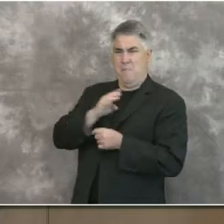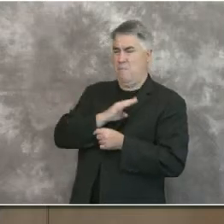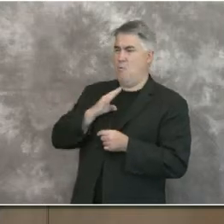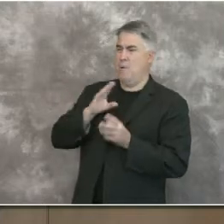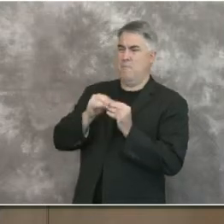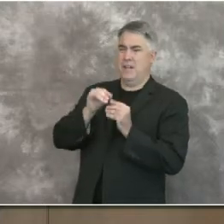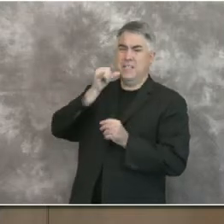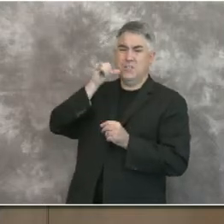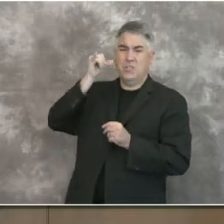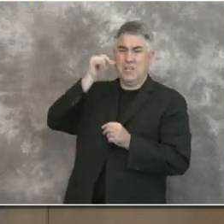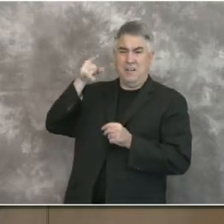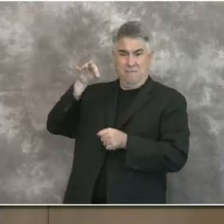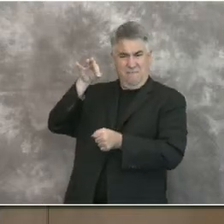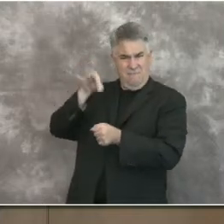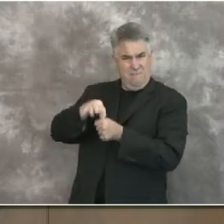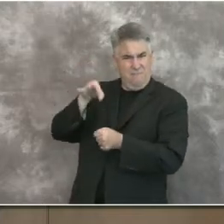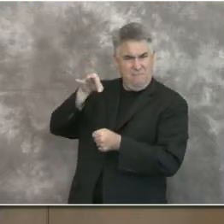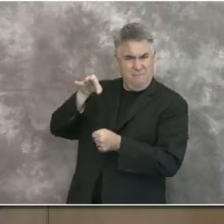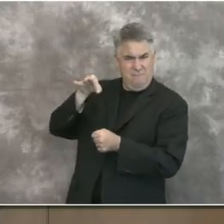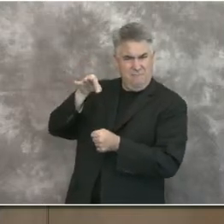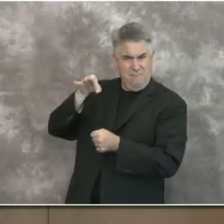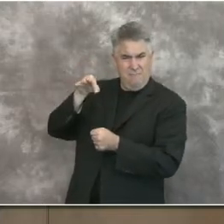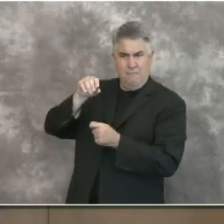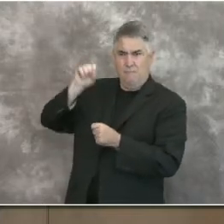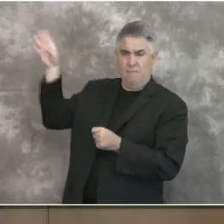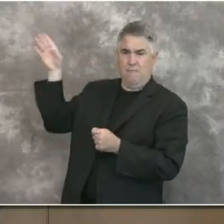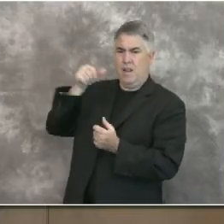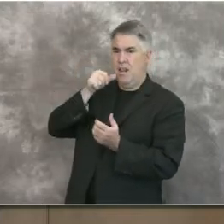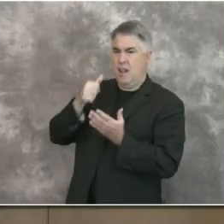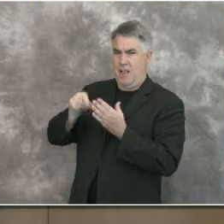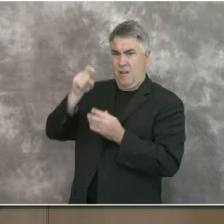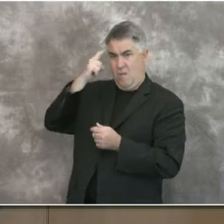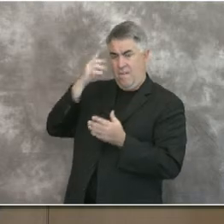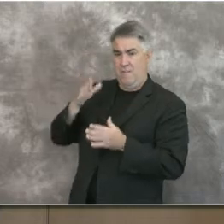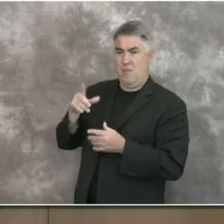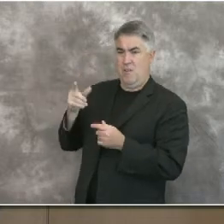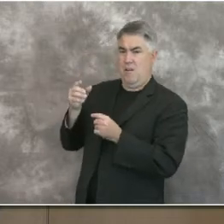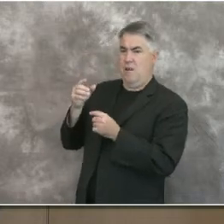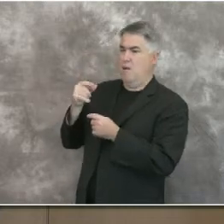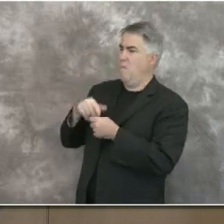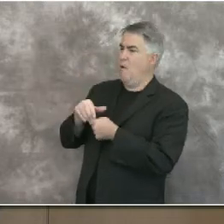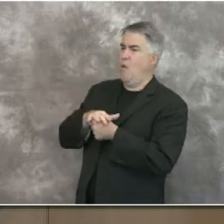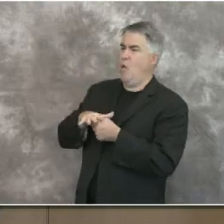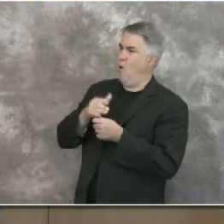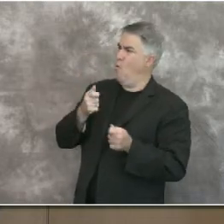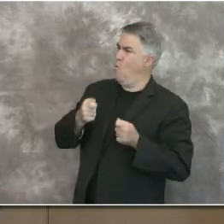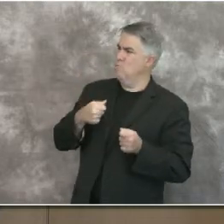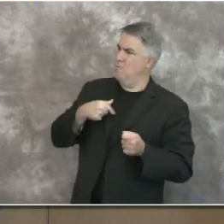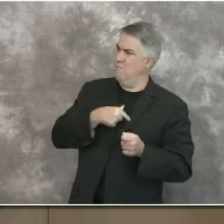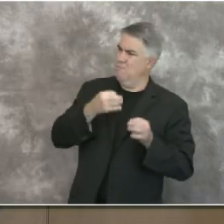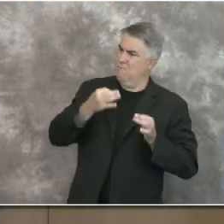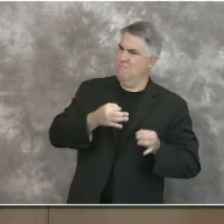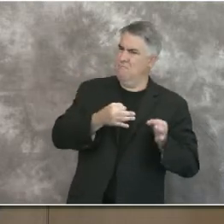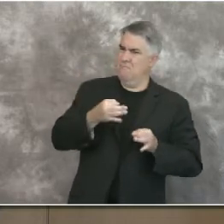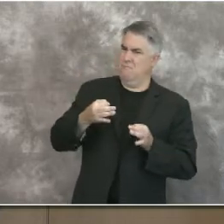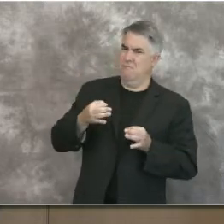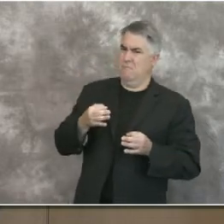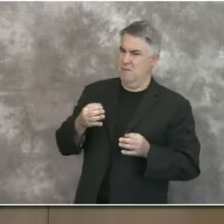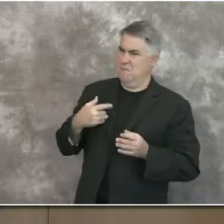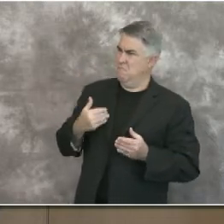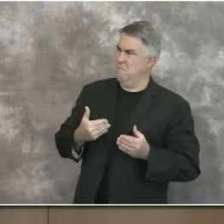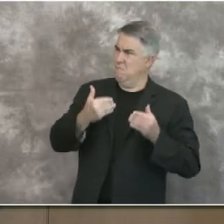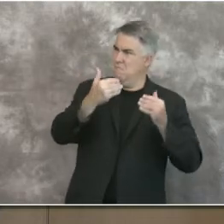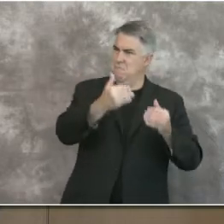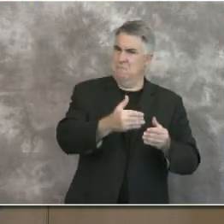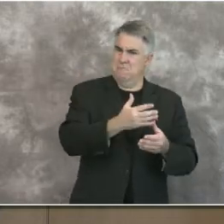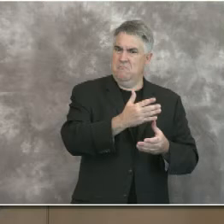to send that letter to allow us to have more local control and be able to move further into stage 3.